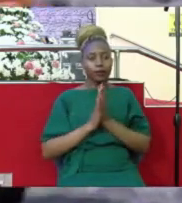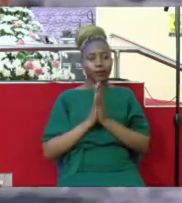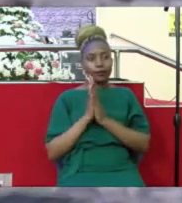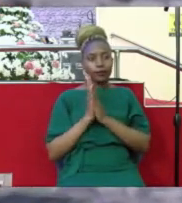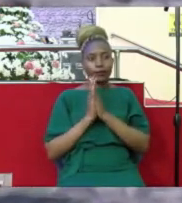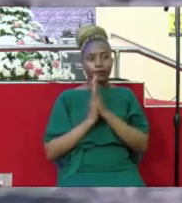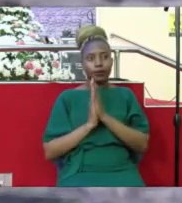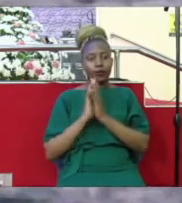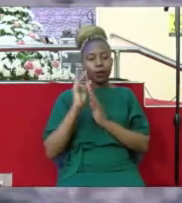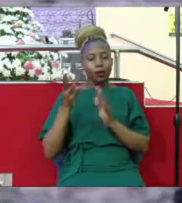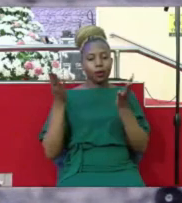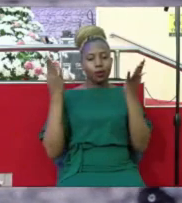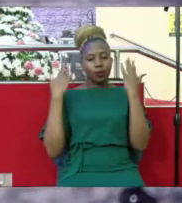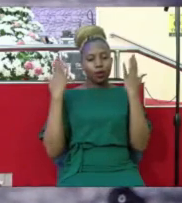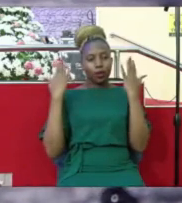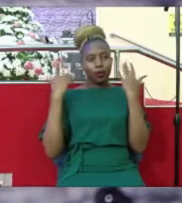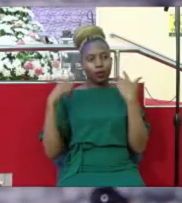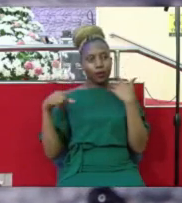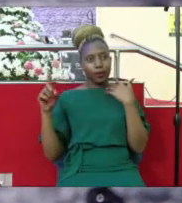will forever be marked